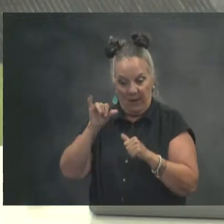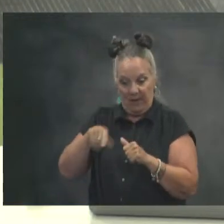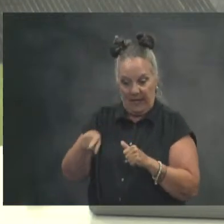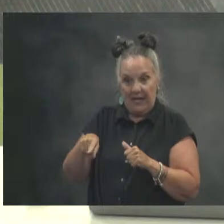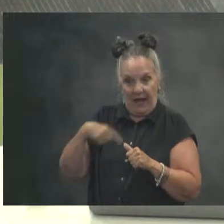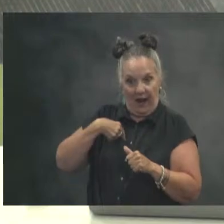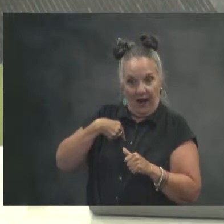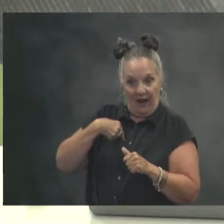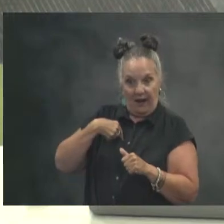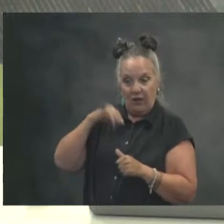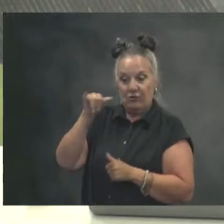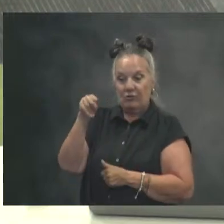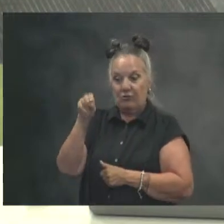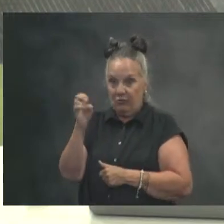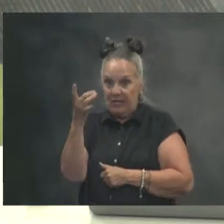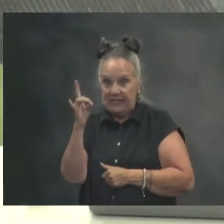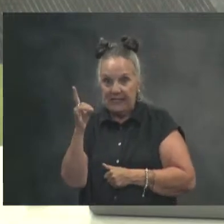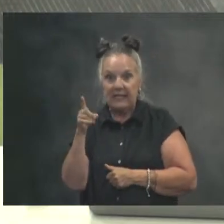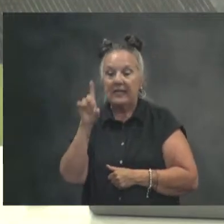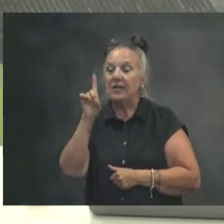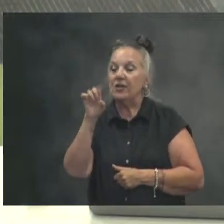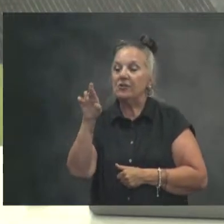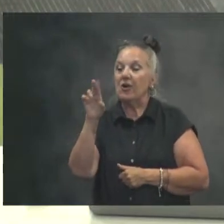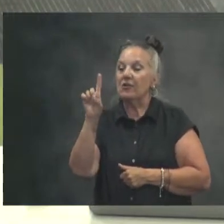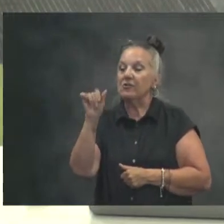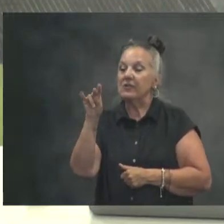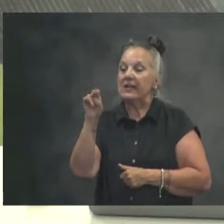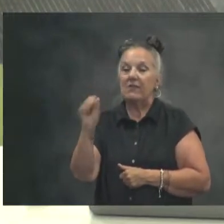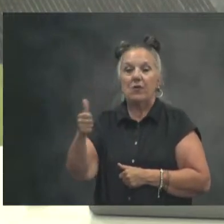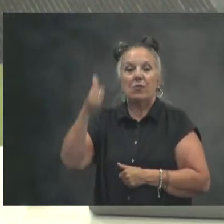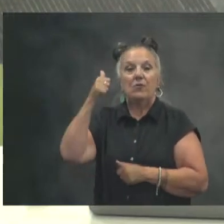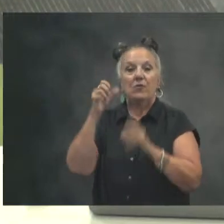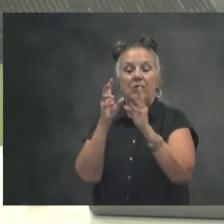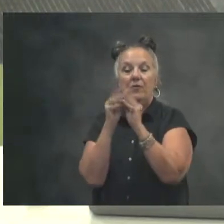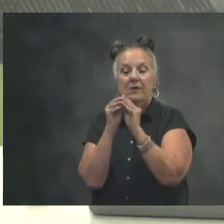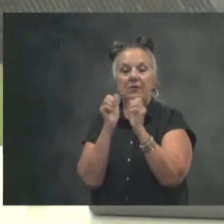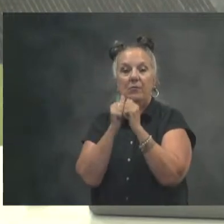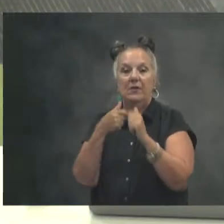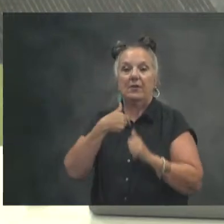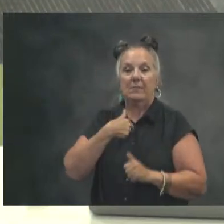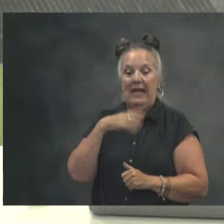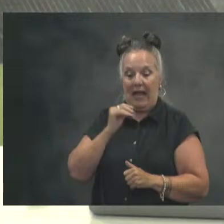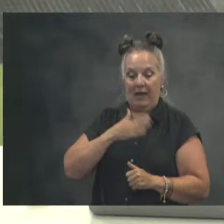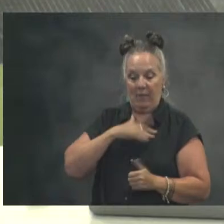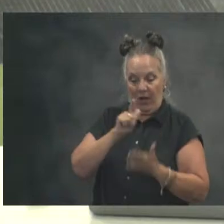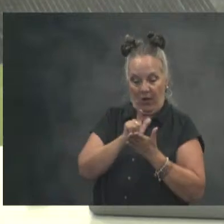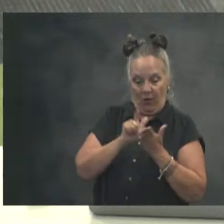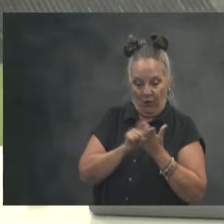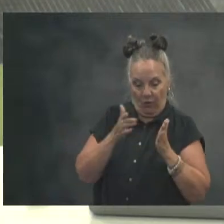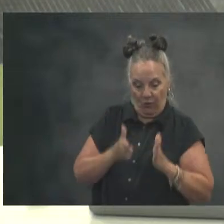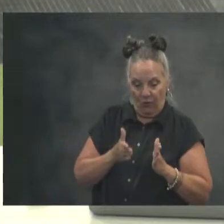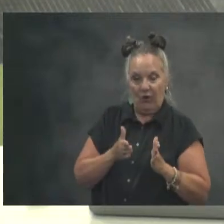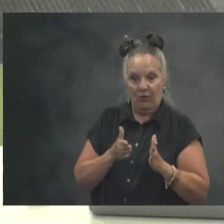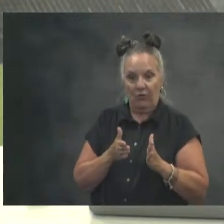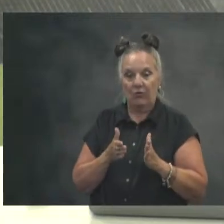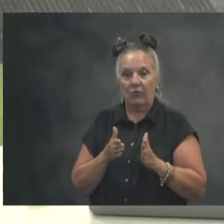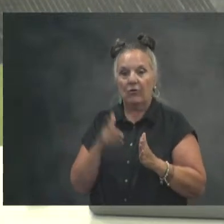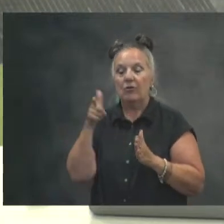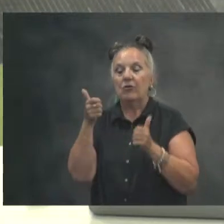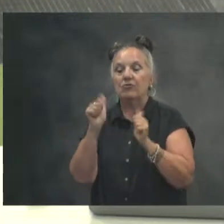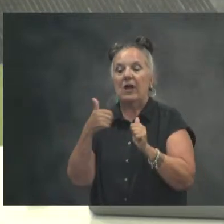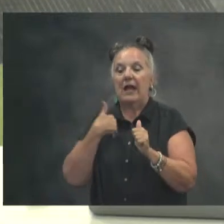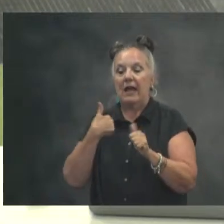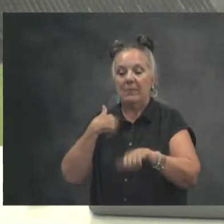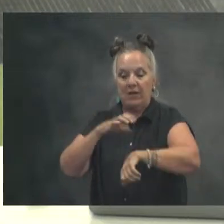I'm referring to on June 18th. Dr. David Savine refused a meeting with Attorney Tom Stoltz and myself to discuss problems we were having with the school board. You tried to